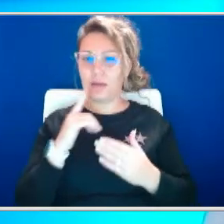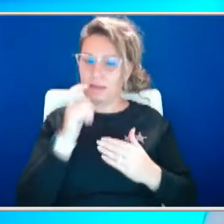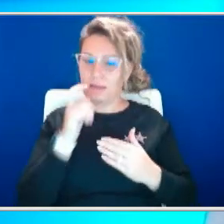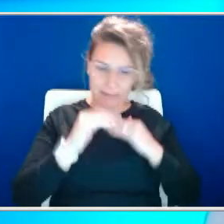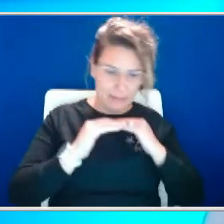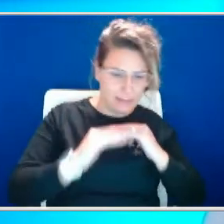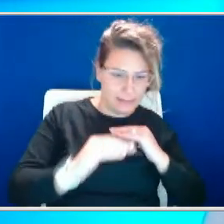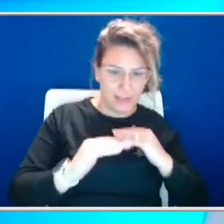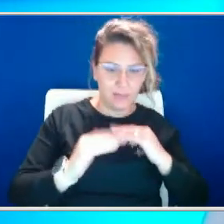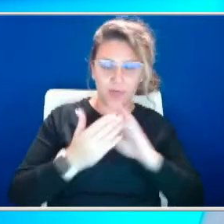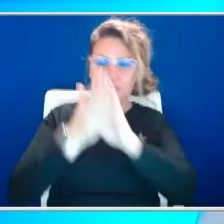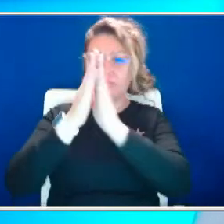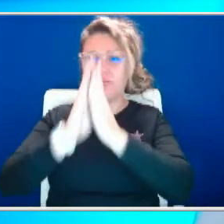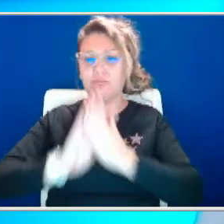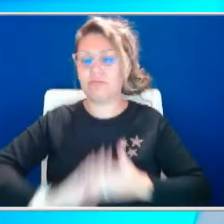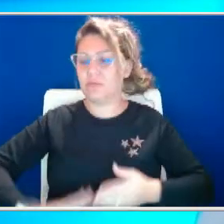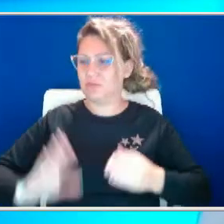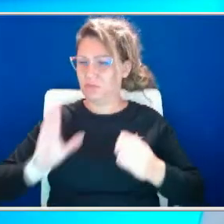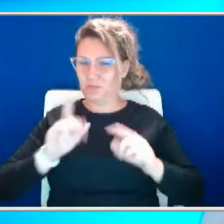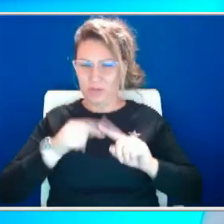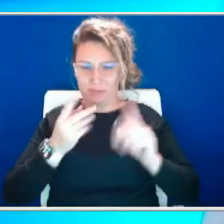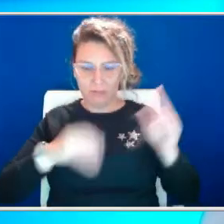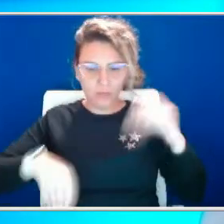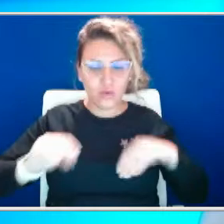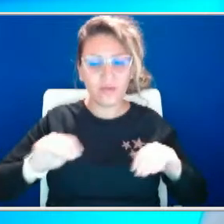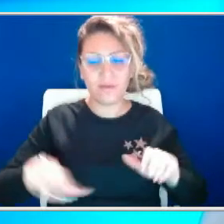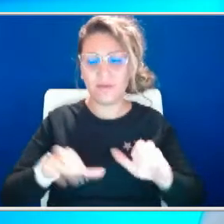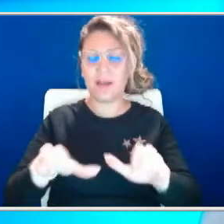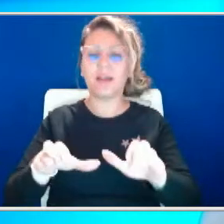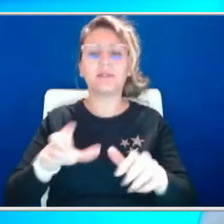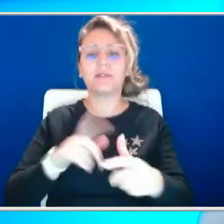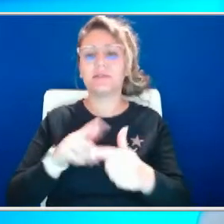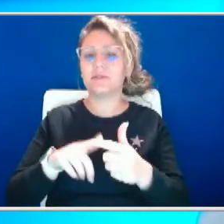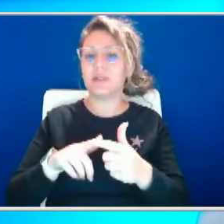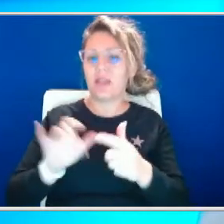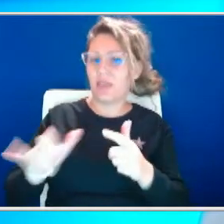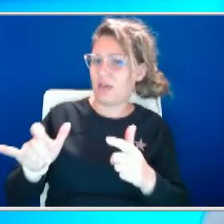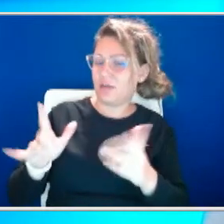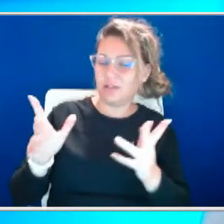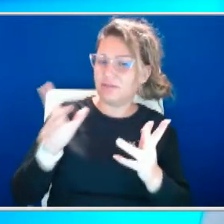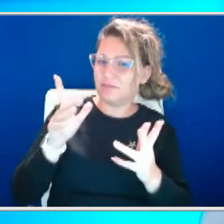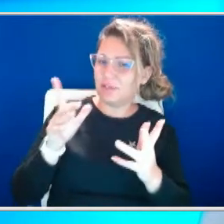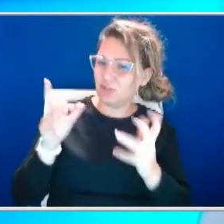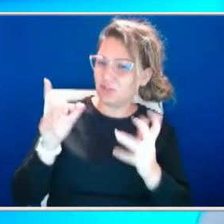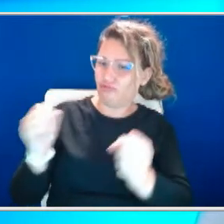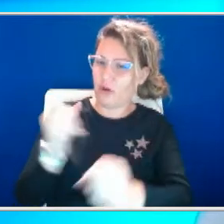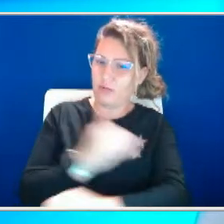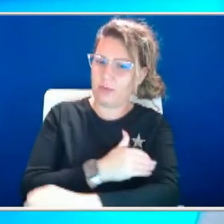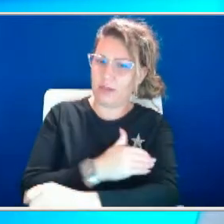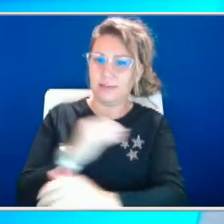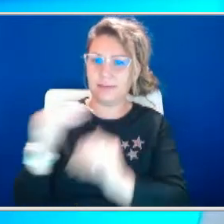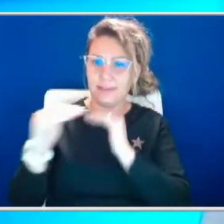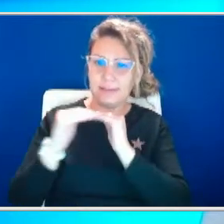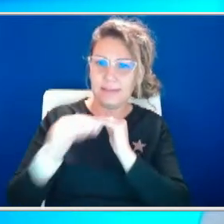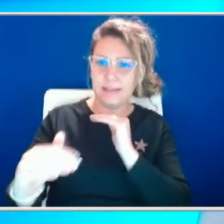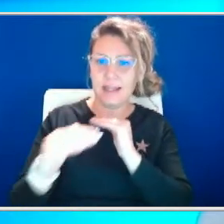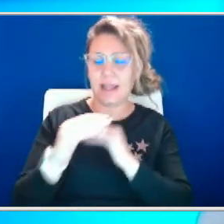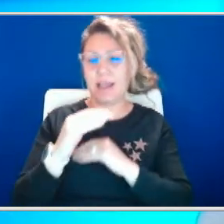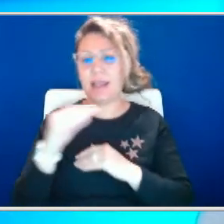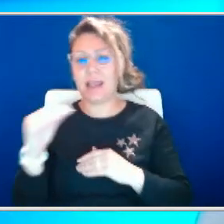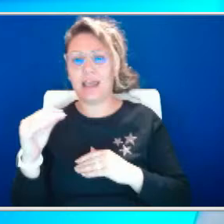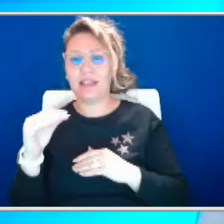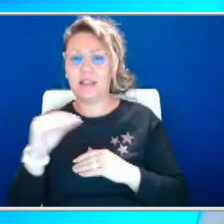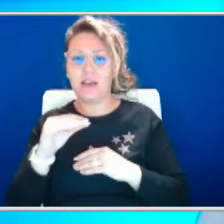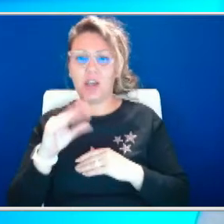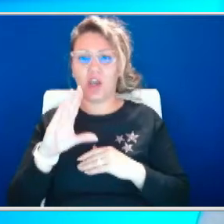lot of issues when they're moving and having activity to an issue where that muscle is nice and strong and it's stable, that core is really strong, and they can go about